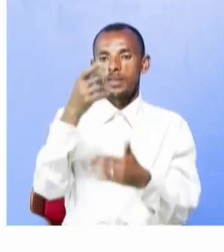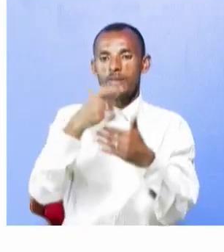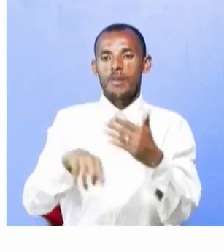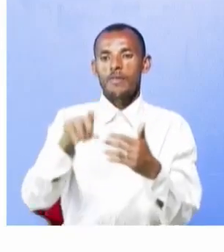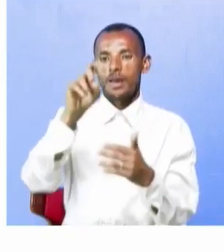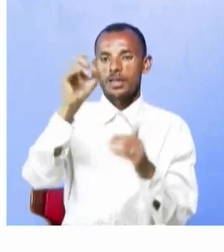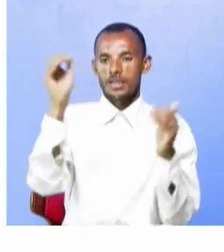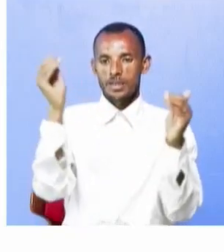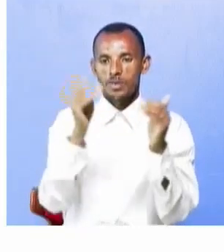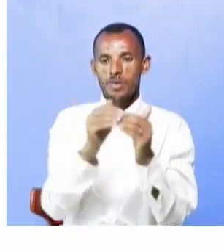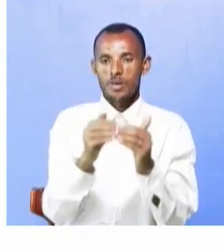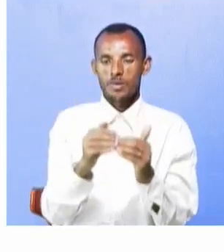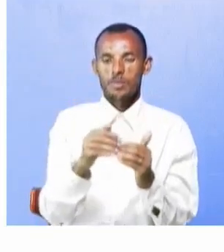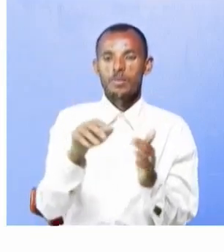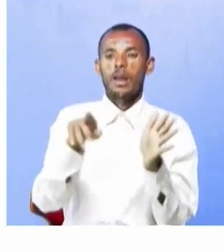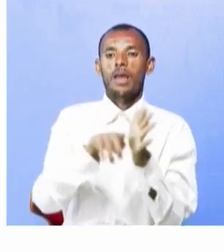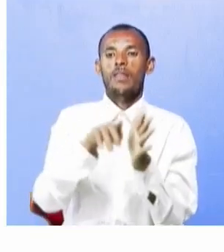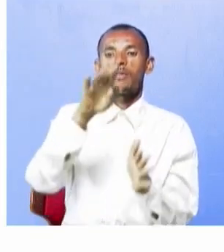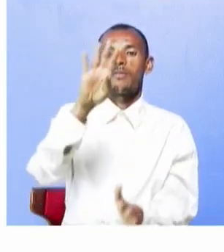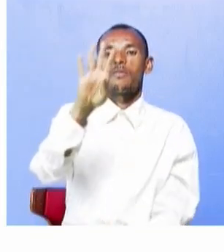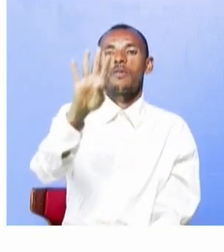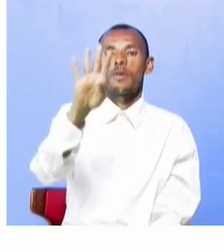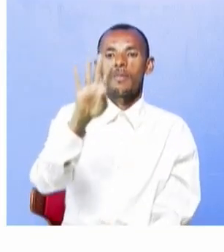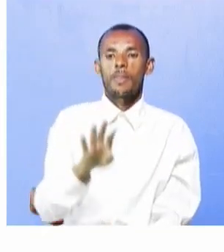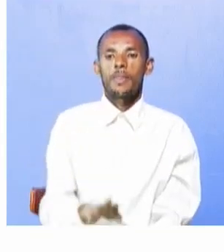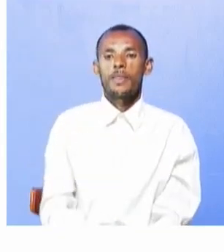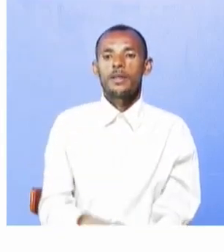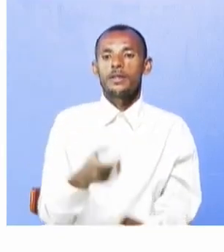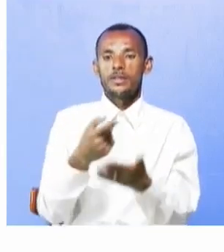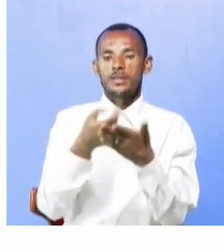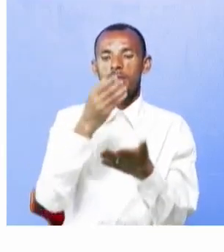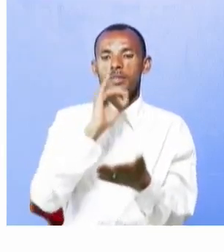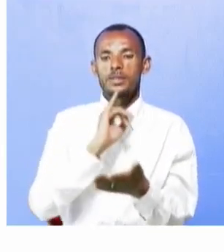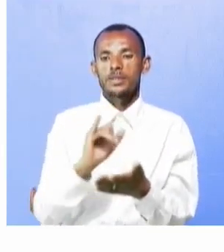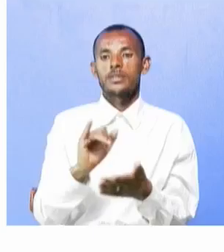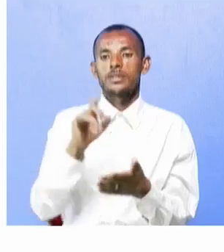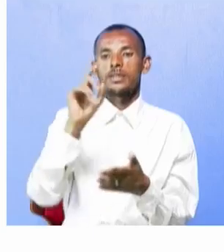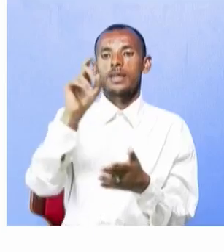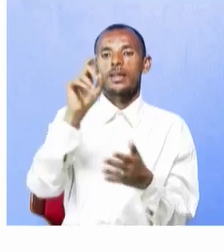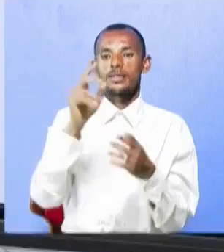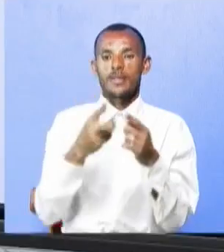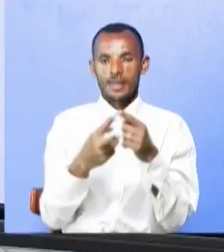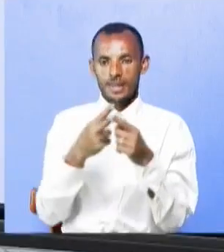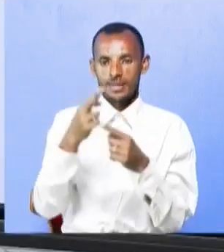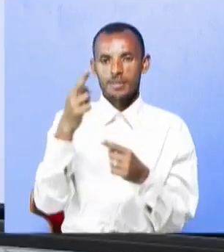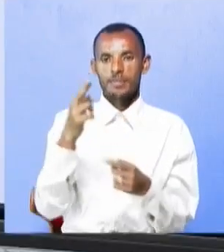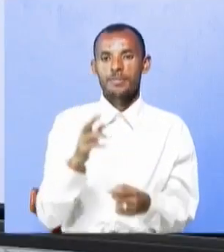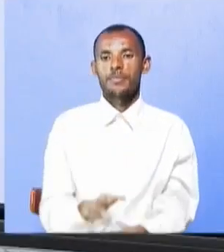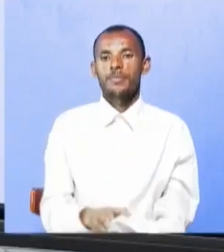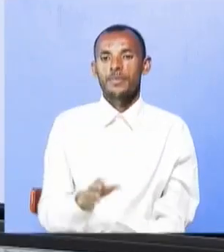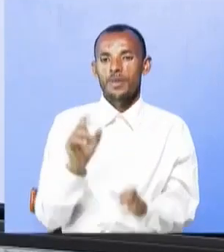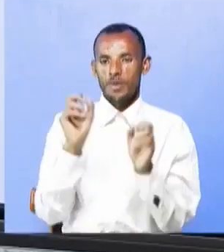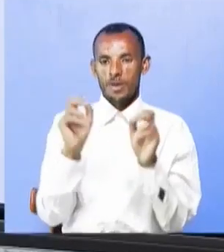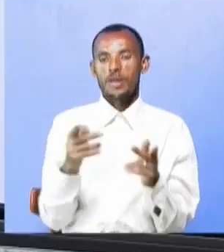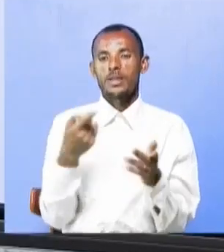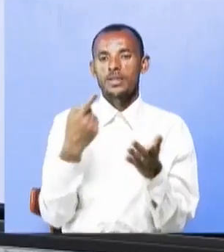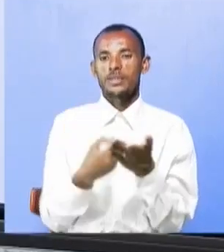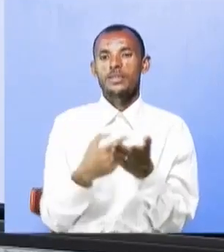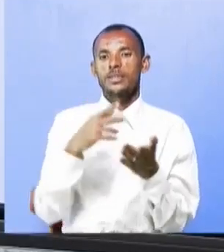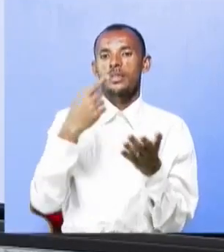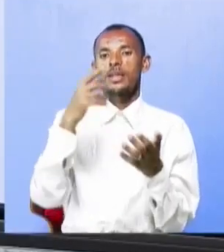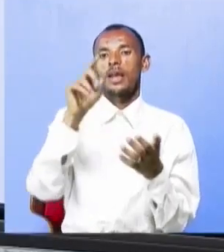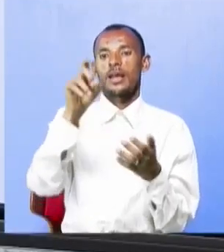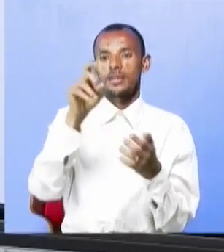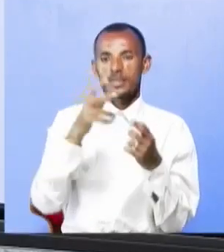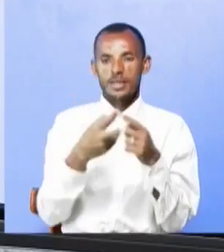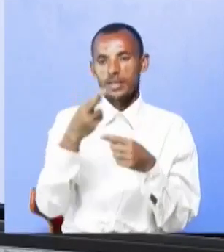x becomes minus 4. Okay, this is the x-intercept. Okay, this is the